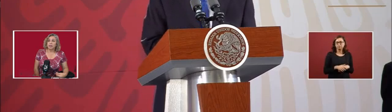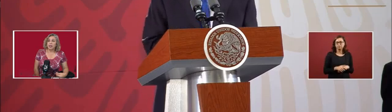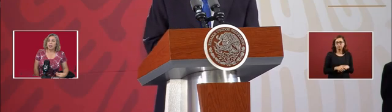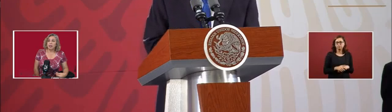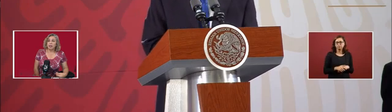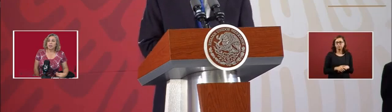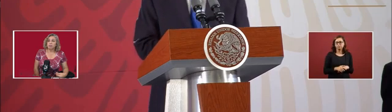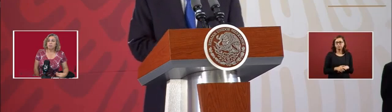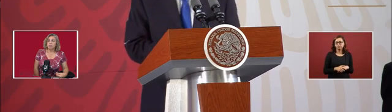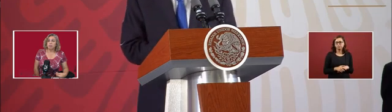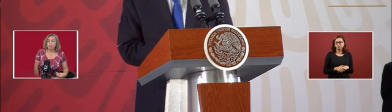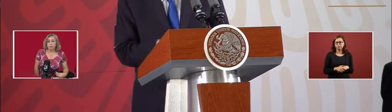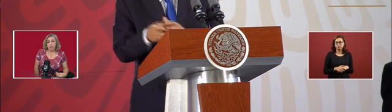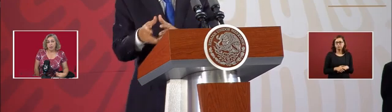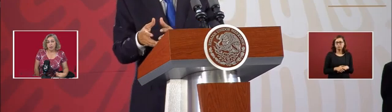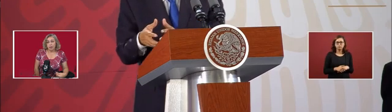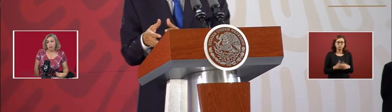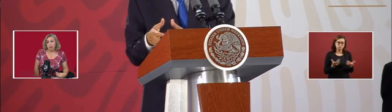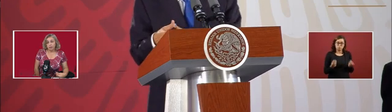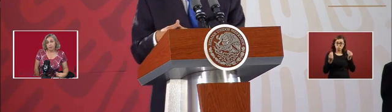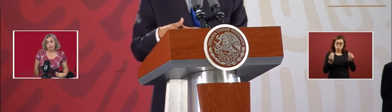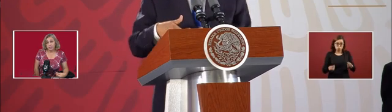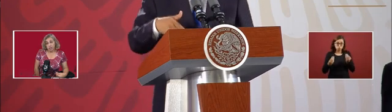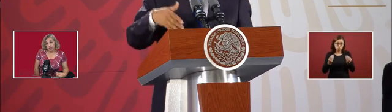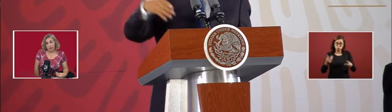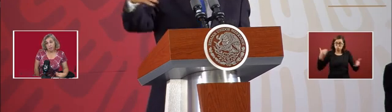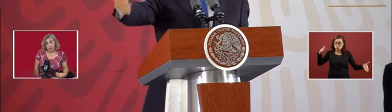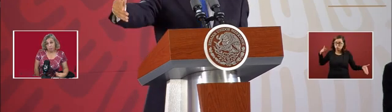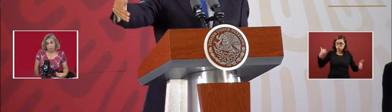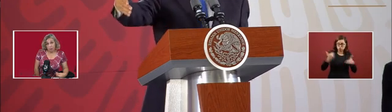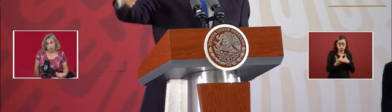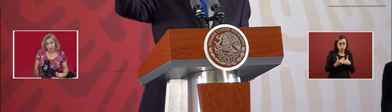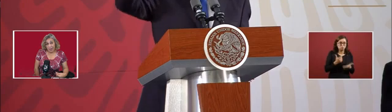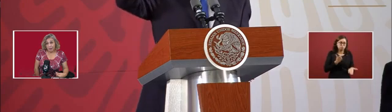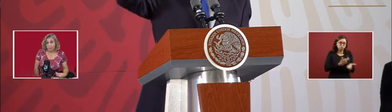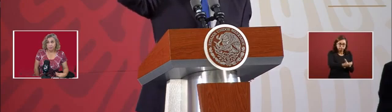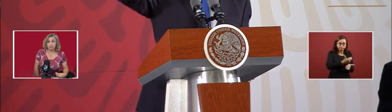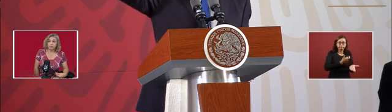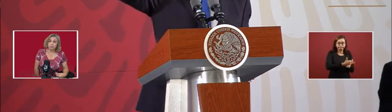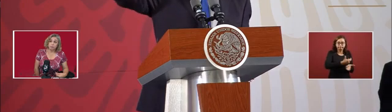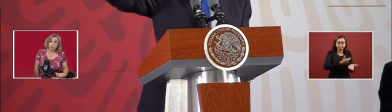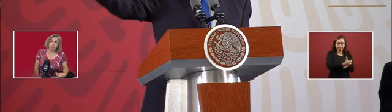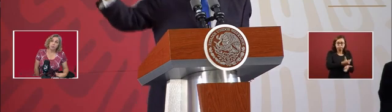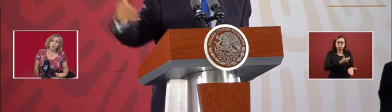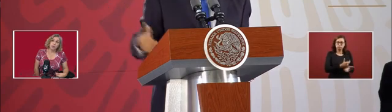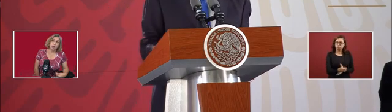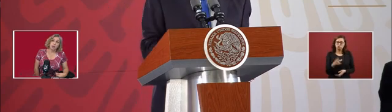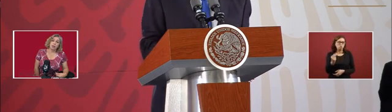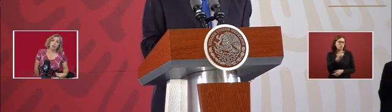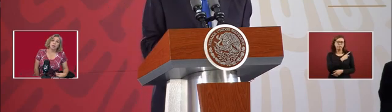I gave it to the Secretary of State. Okay, I will ask him.